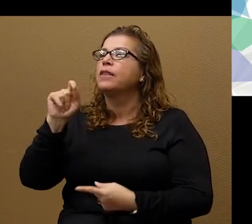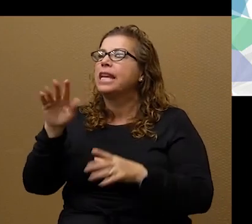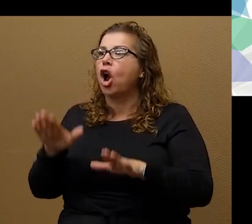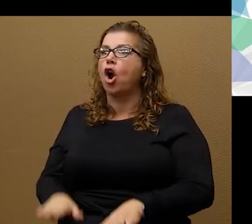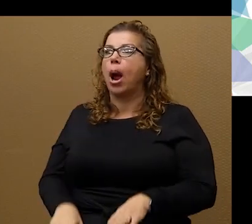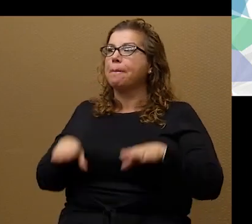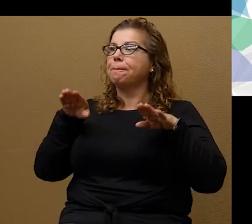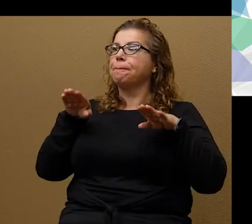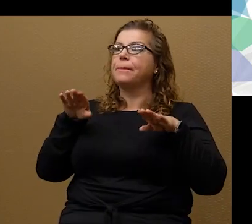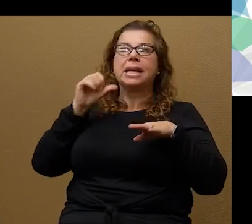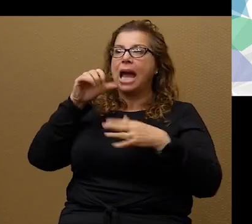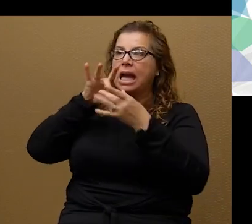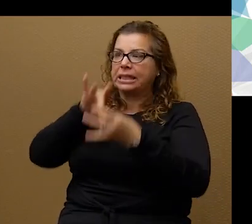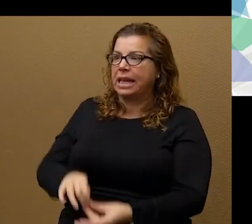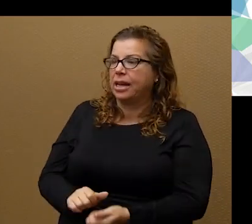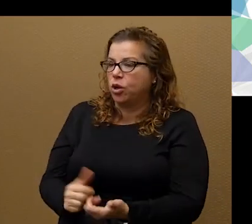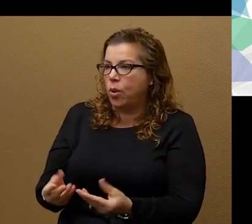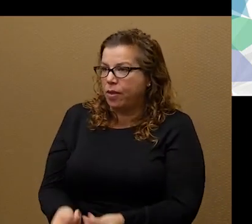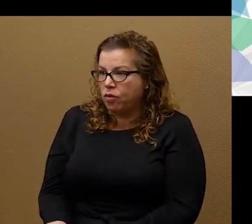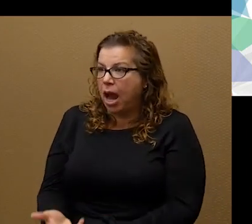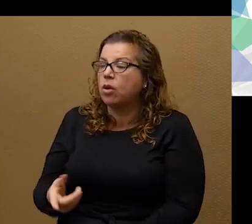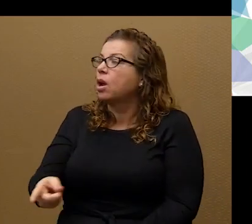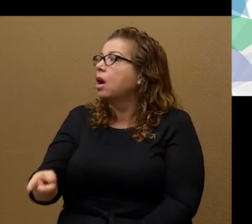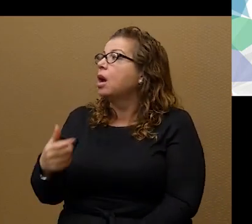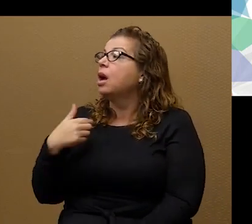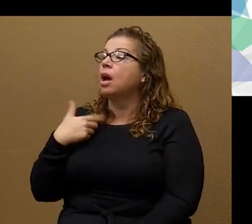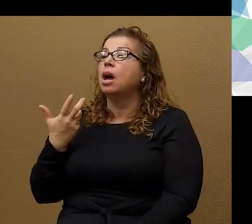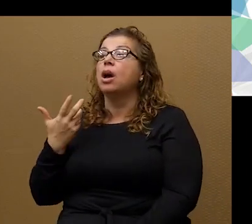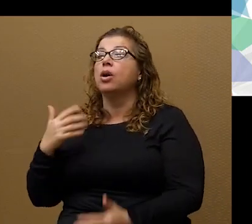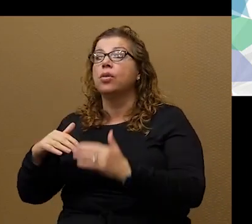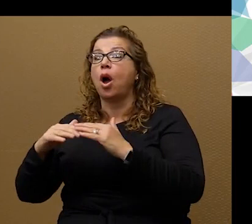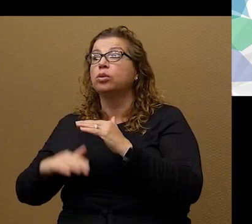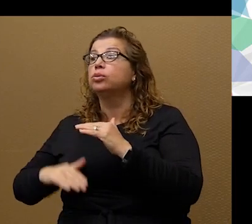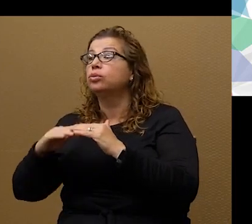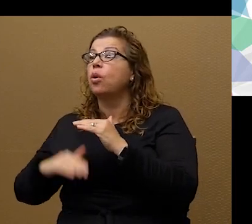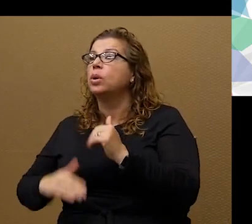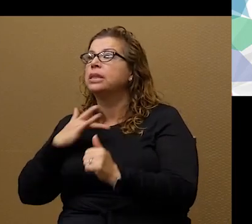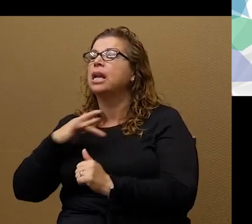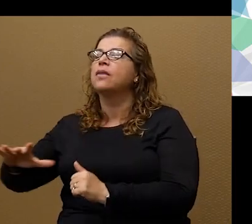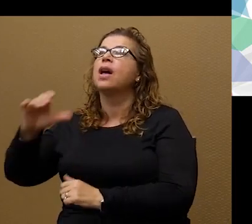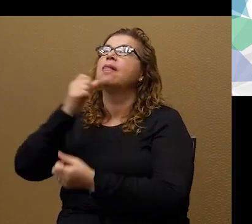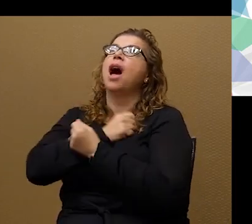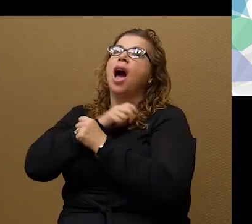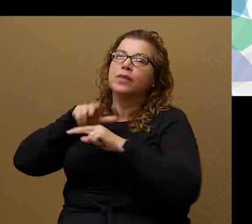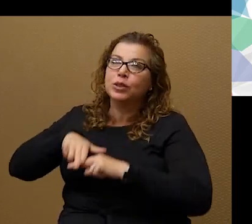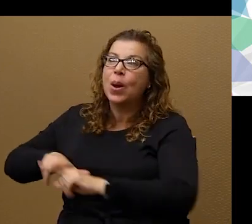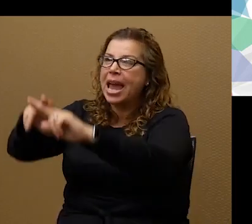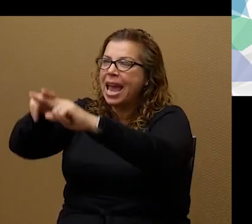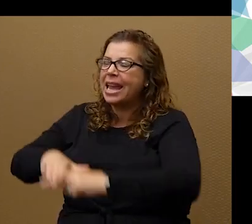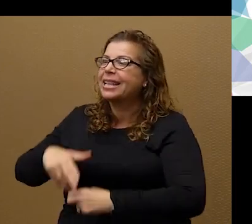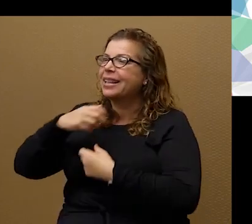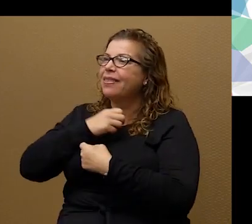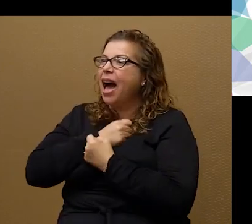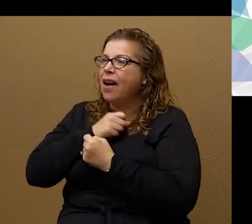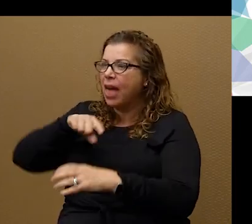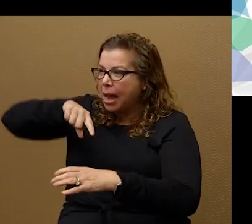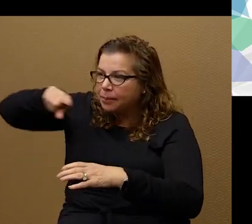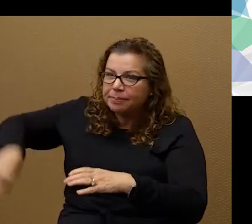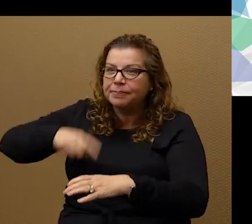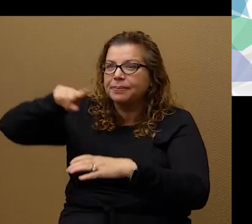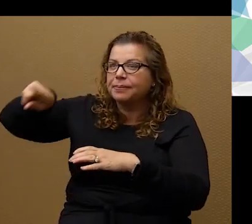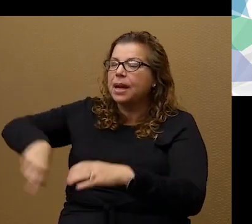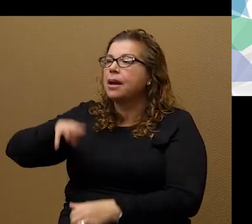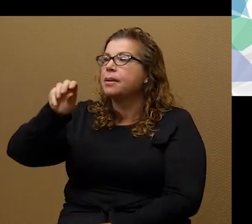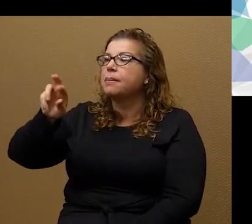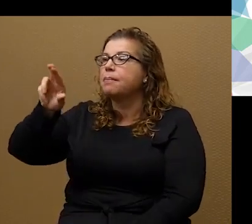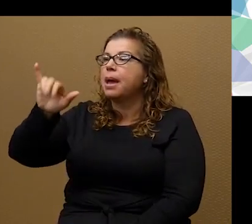our hyposensitive love swings, merry-go-rounds. They might be, but to a point that you're almost like, okay, we've